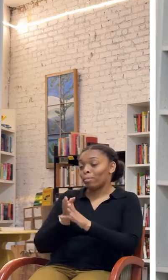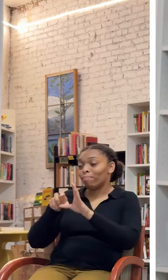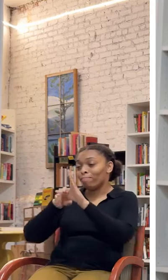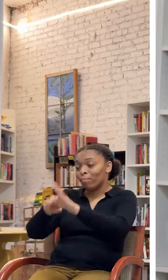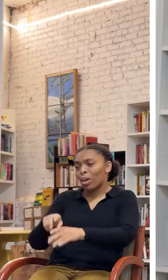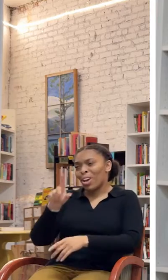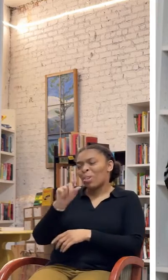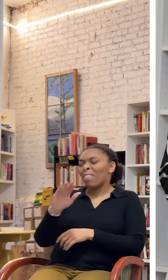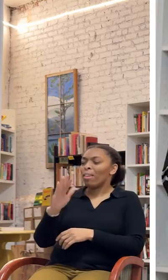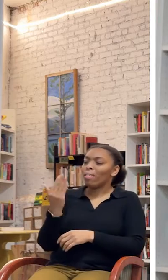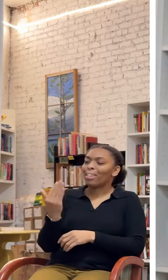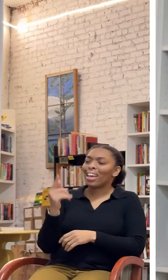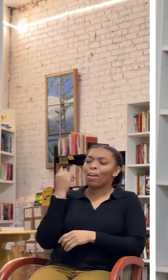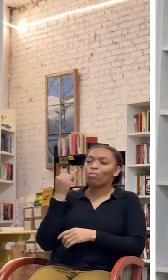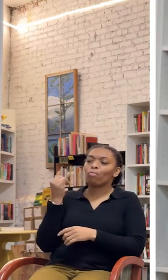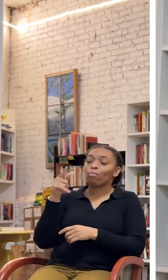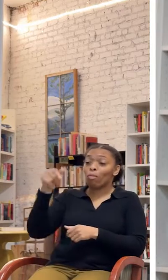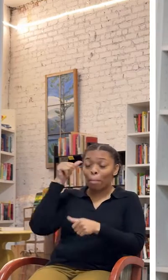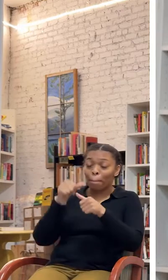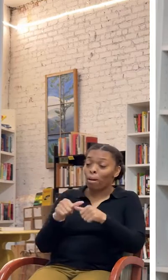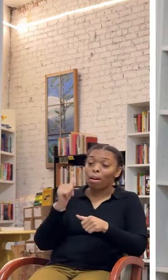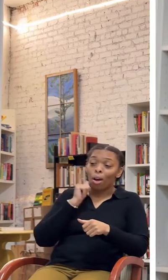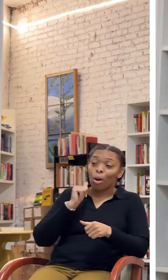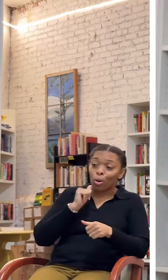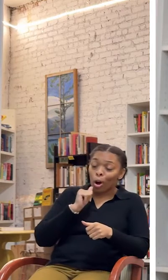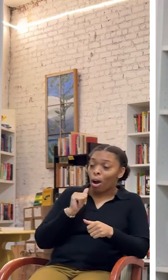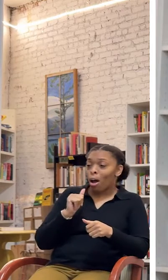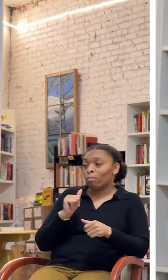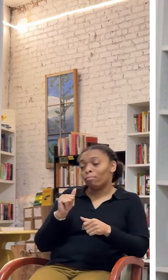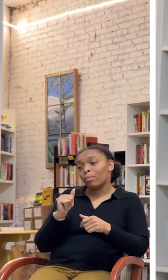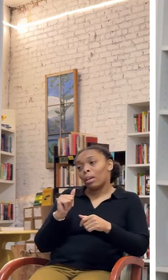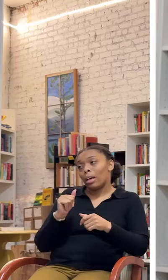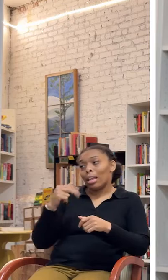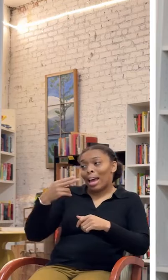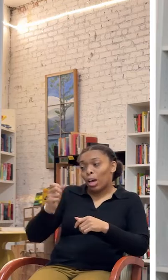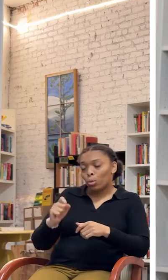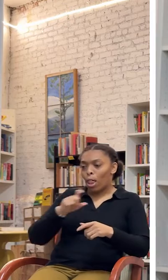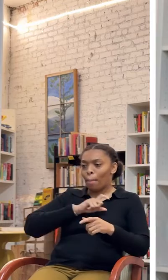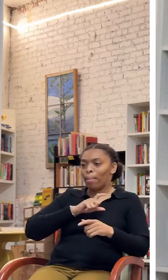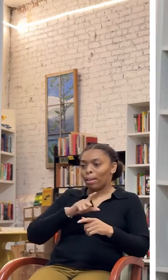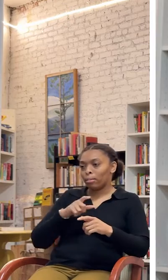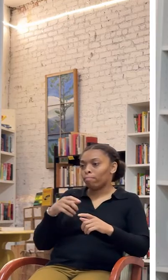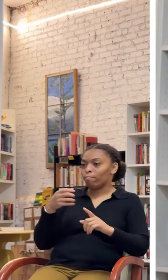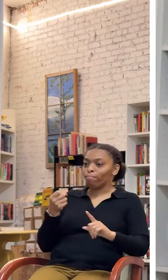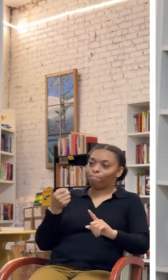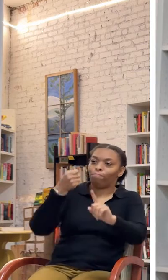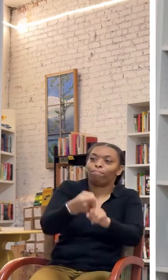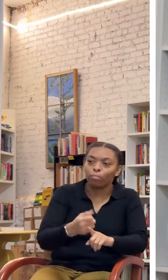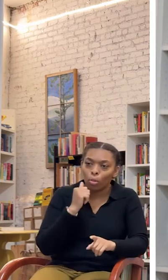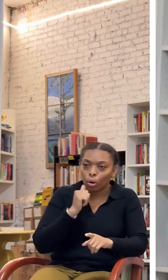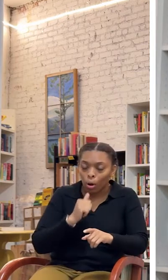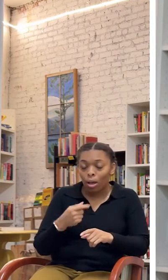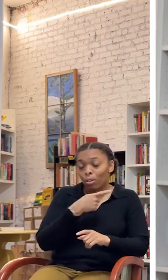after, if you remember, there was a case of a girl in high school that got slammed in her desk by an officer. Viv literally got on a